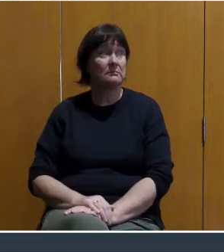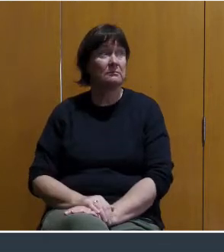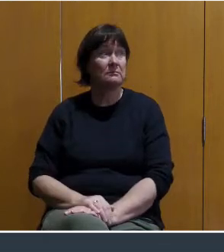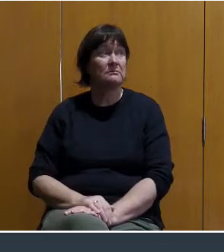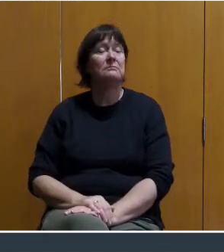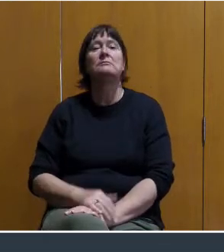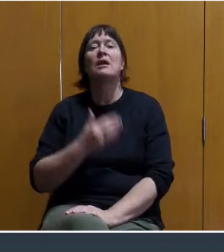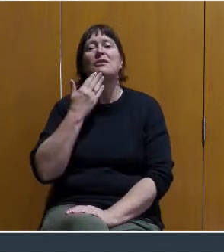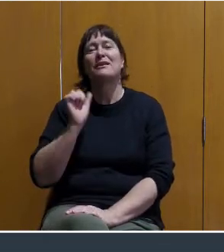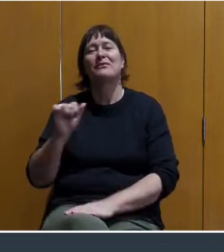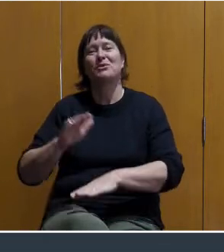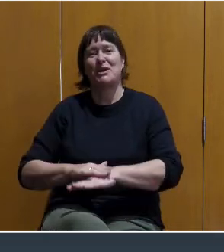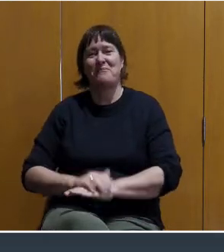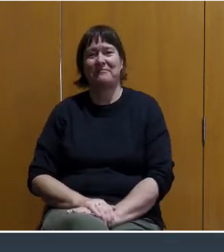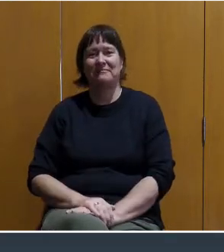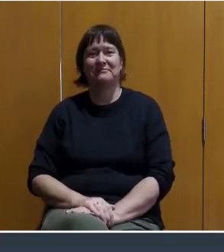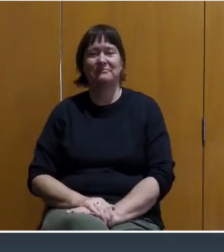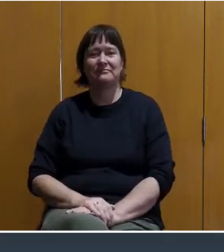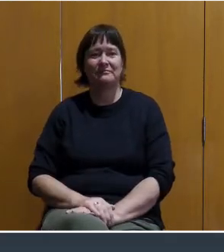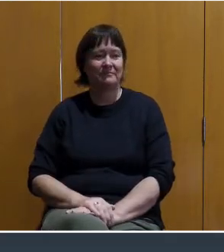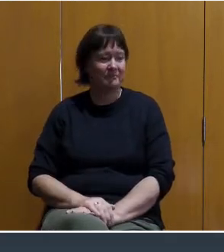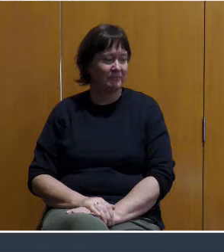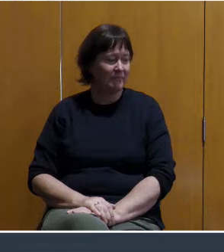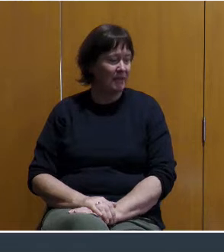Thank you very much for your time today, Lynn. Thank you.